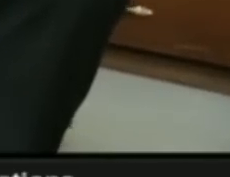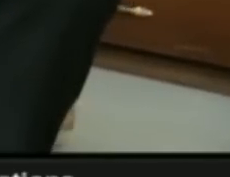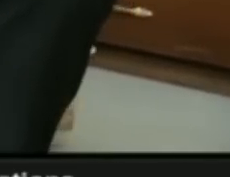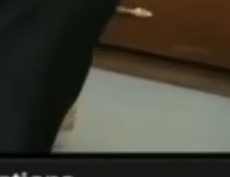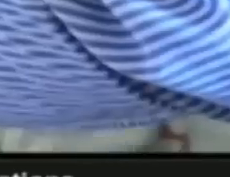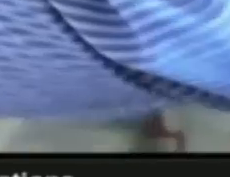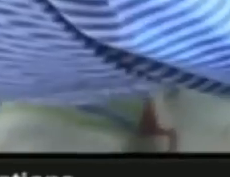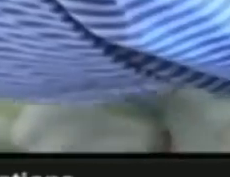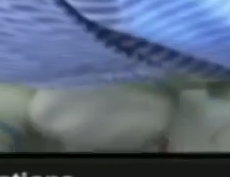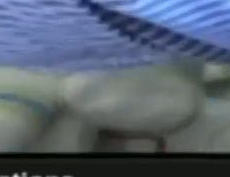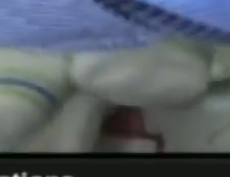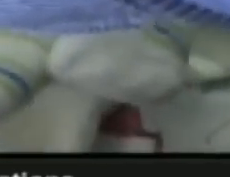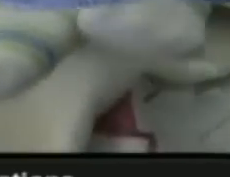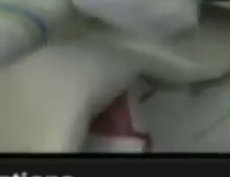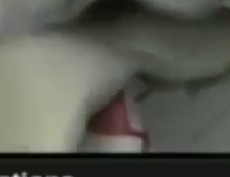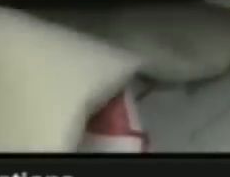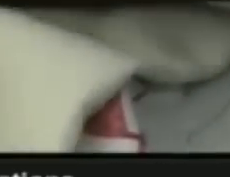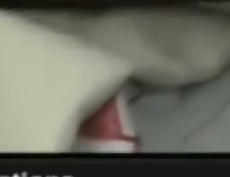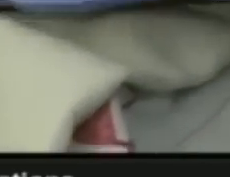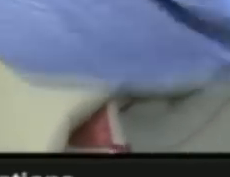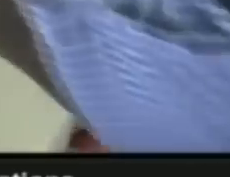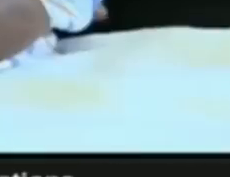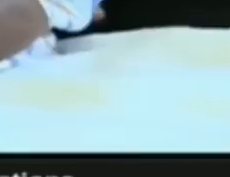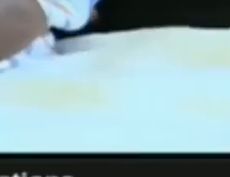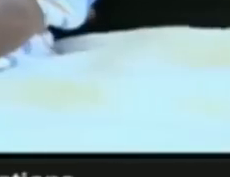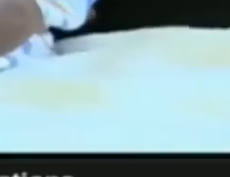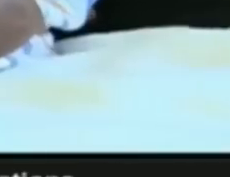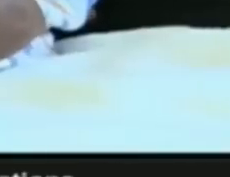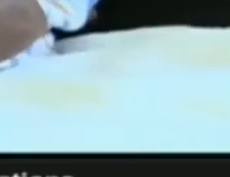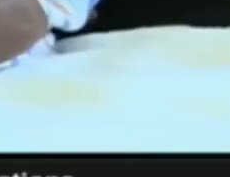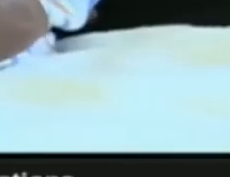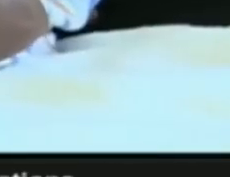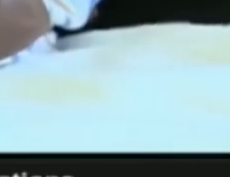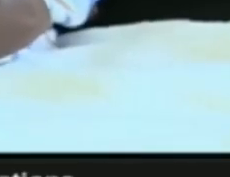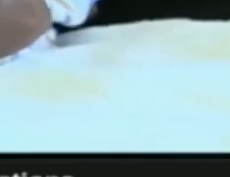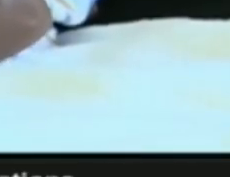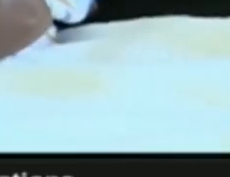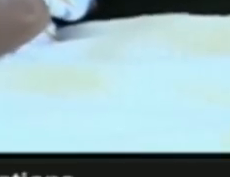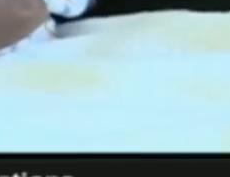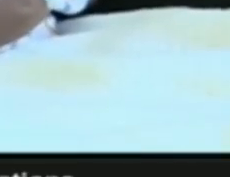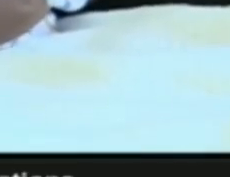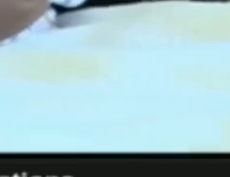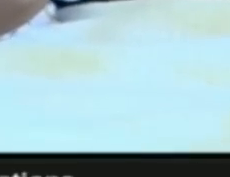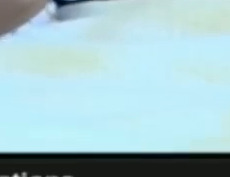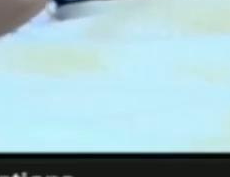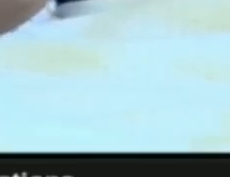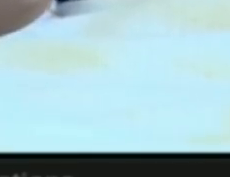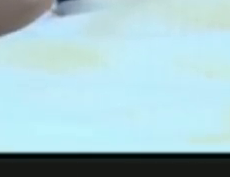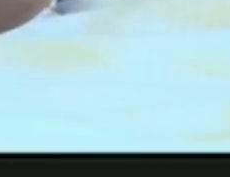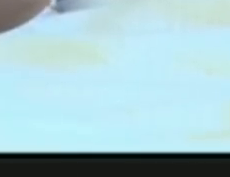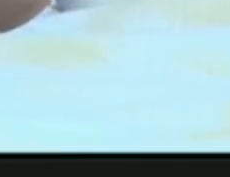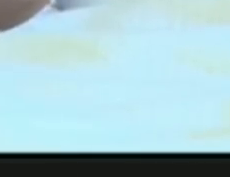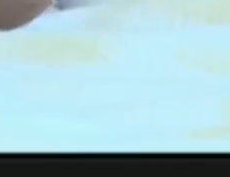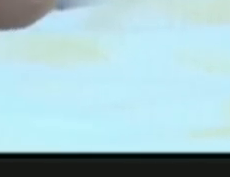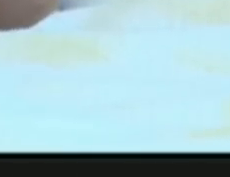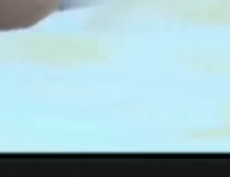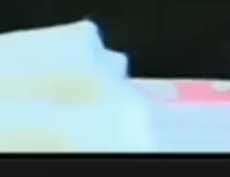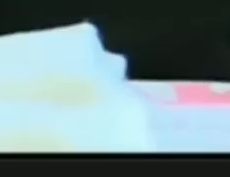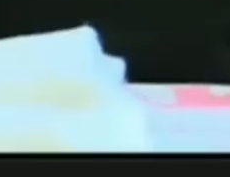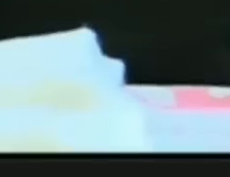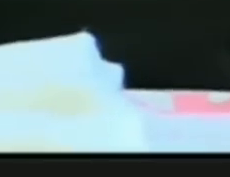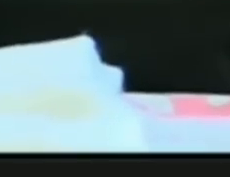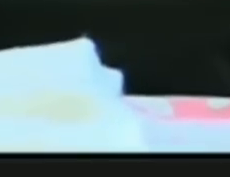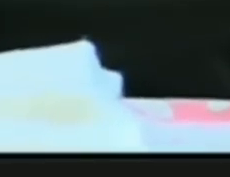and onwards until it reaches a point this child is independent to run outside, play like other